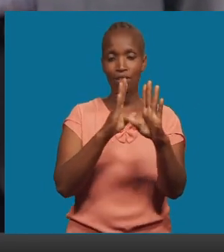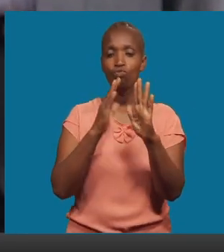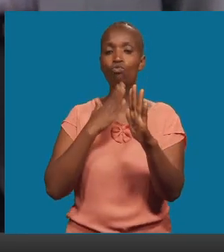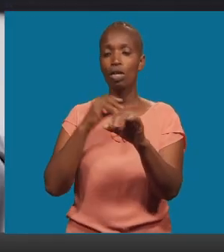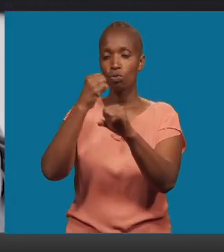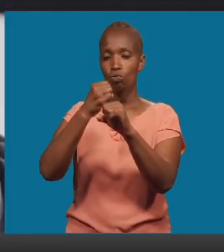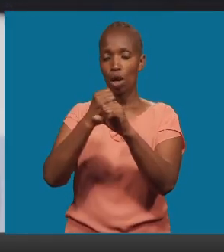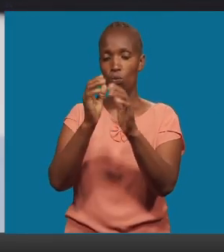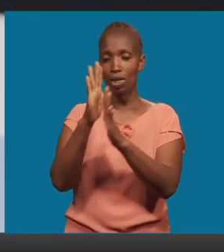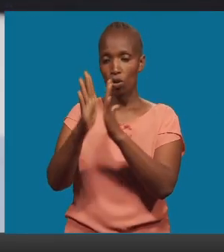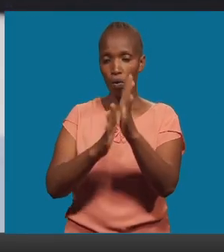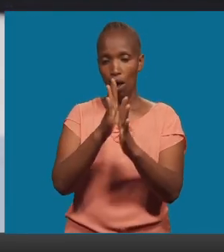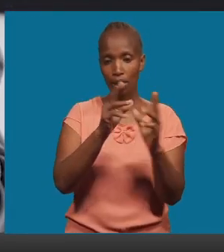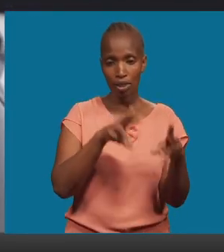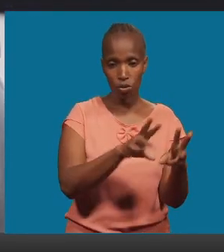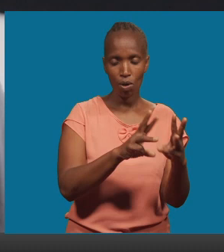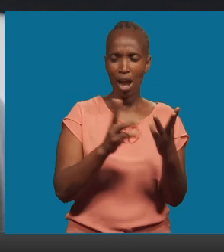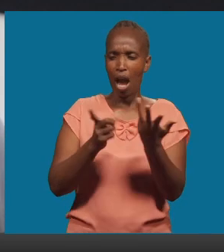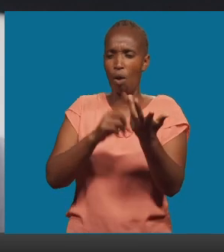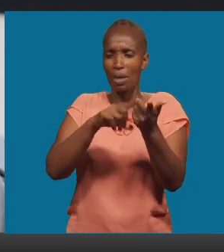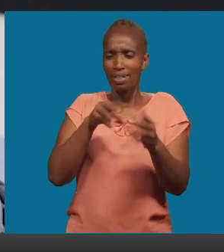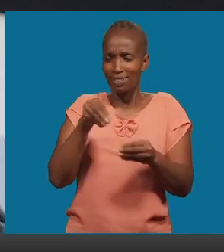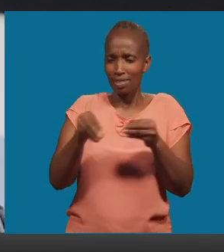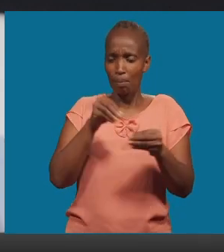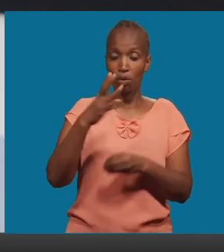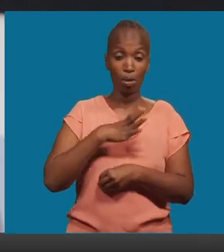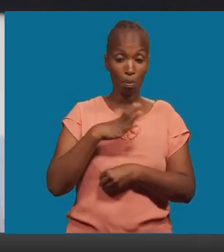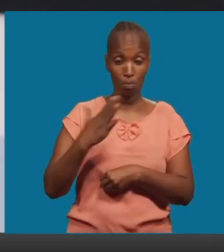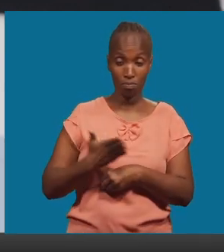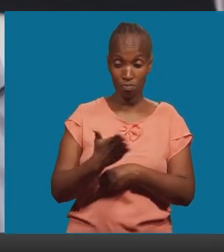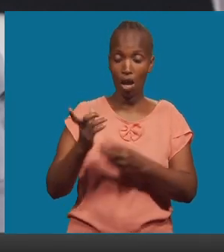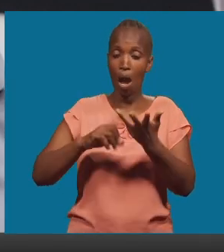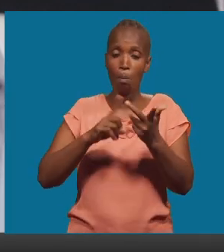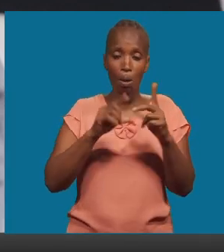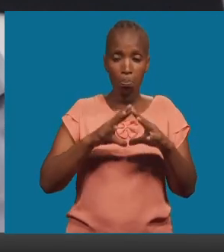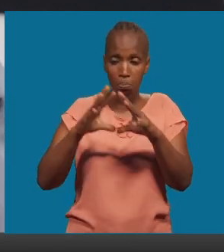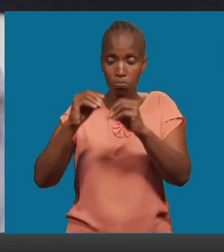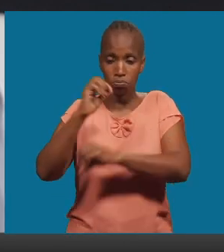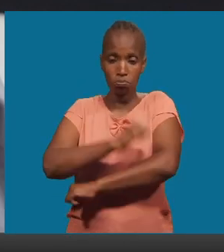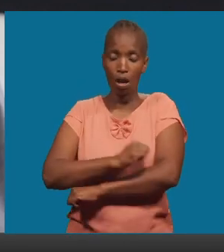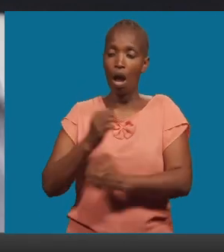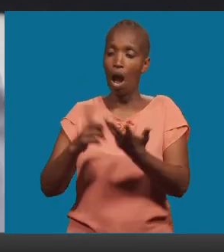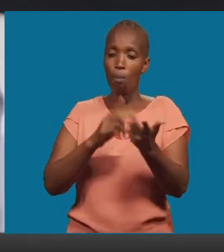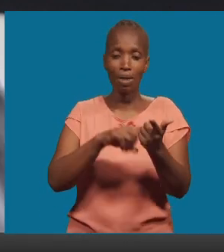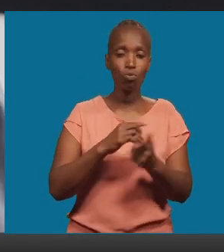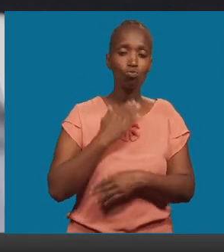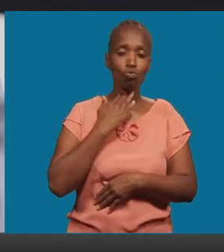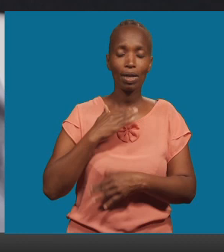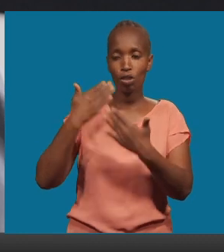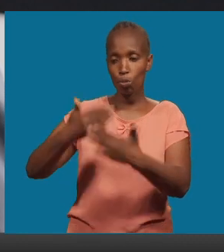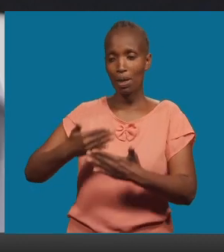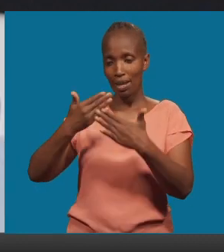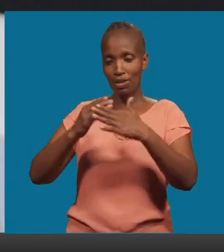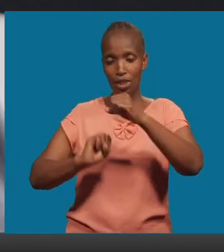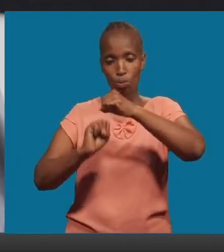afichwe. We need to work in an organized manner. In an organized manner, I want to know how many disabled children do I have? How many are going to